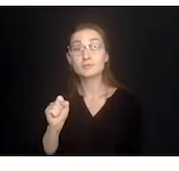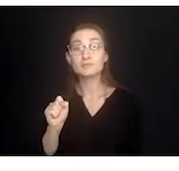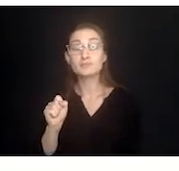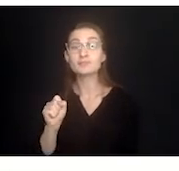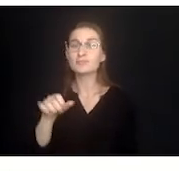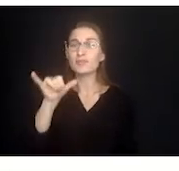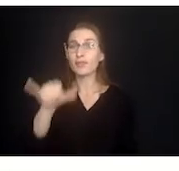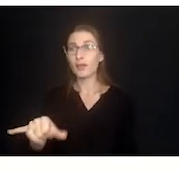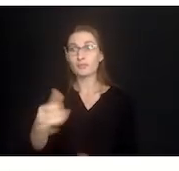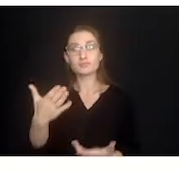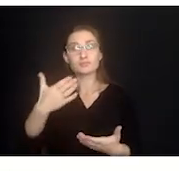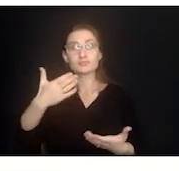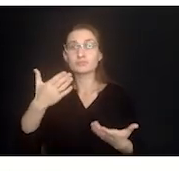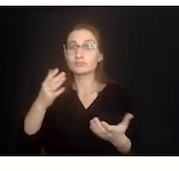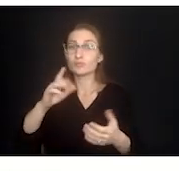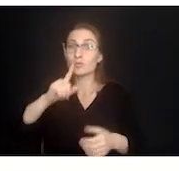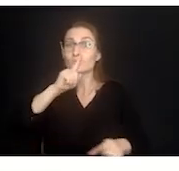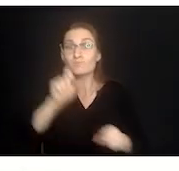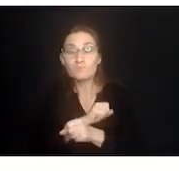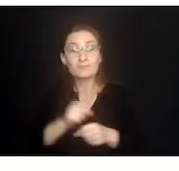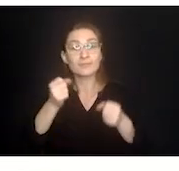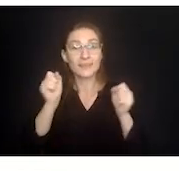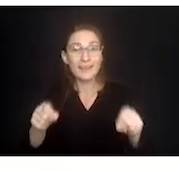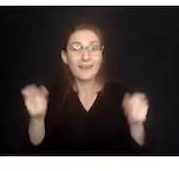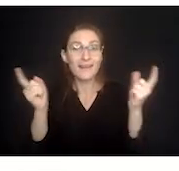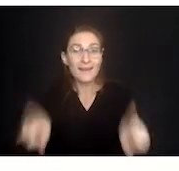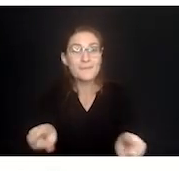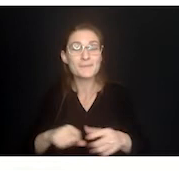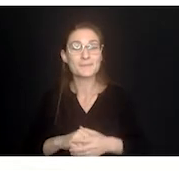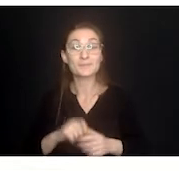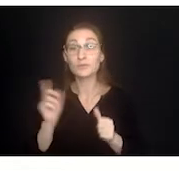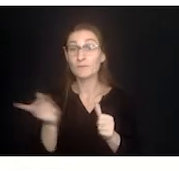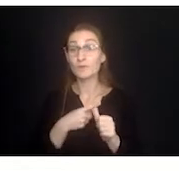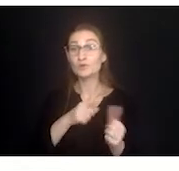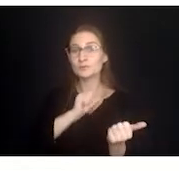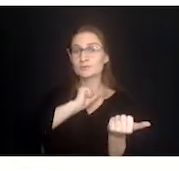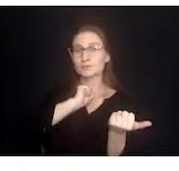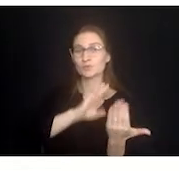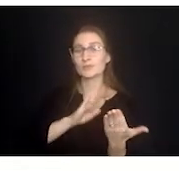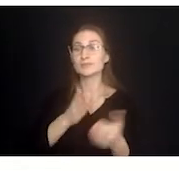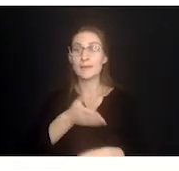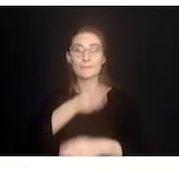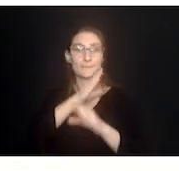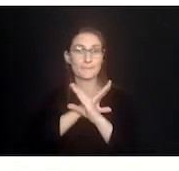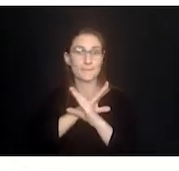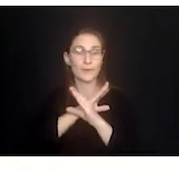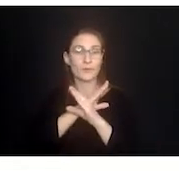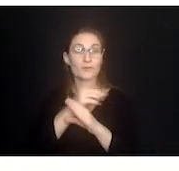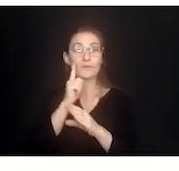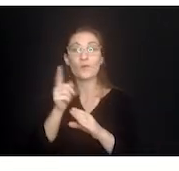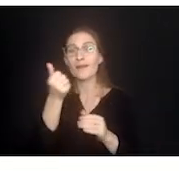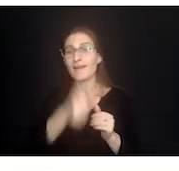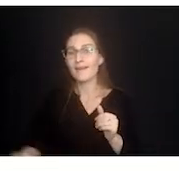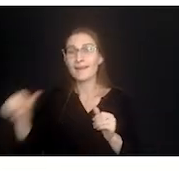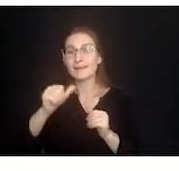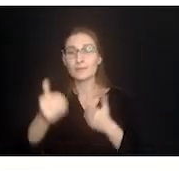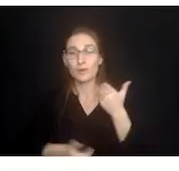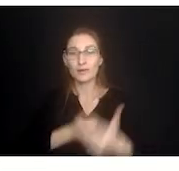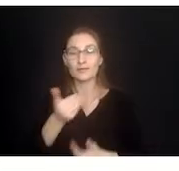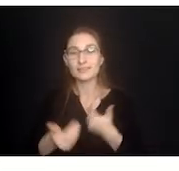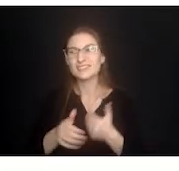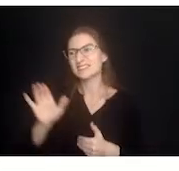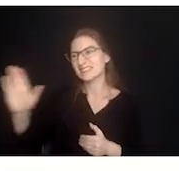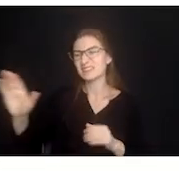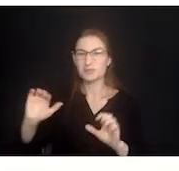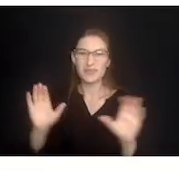and milestones that help us to make Richie's end goals become a reality. Our first steps was to address the immediate barrier